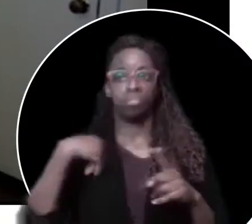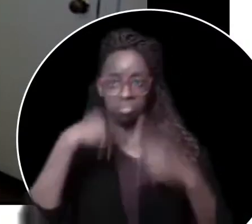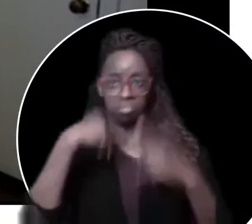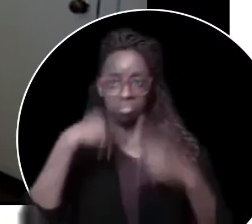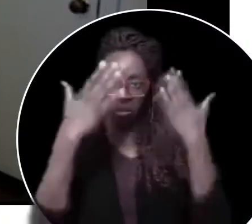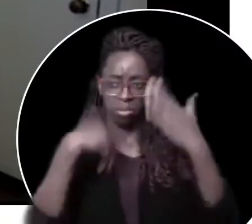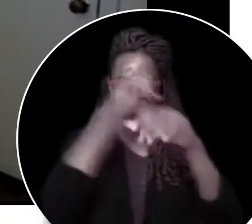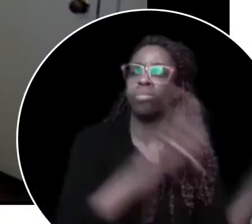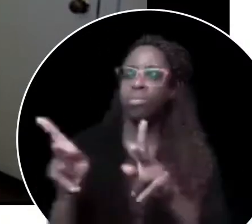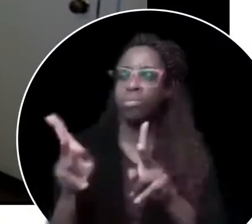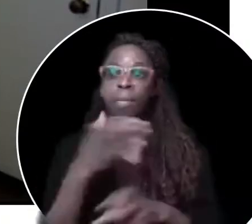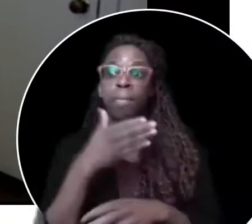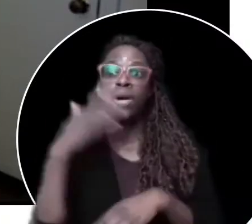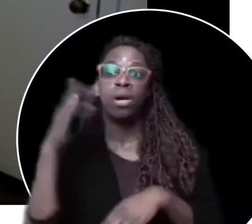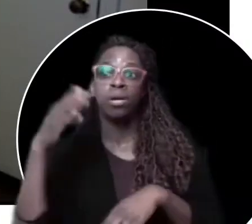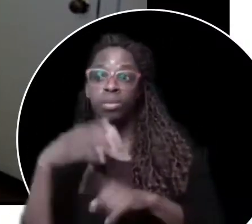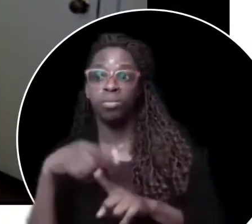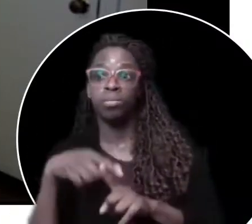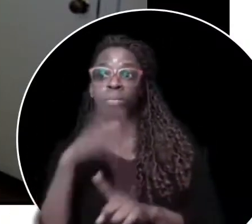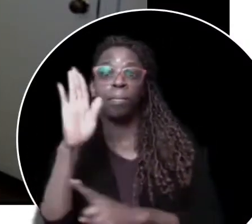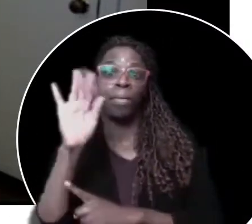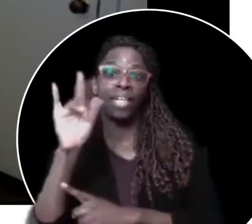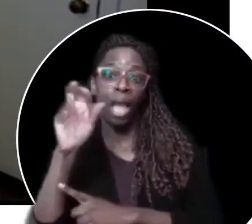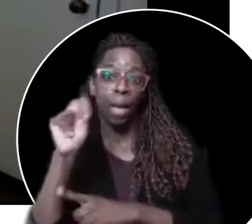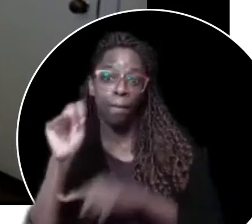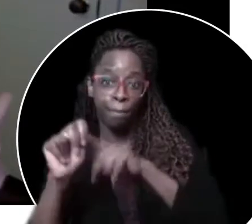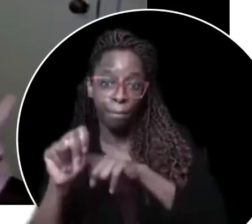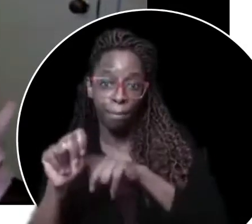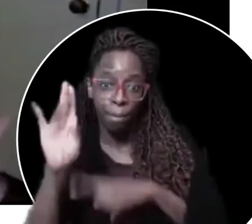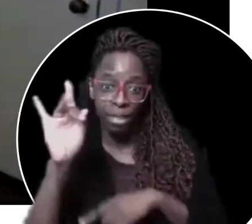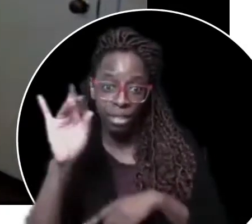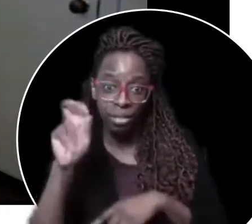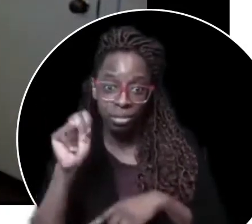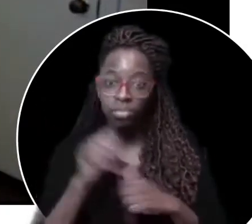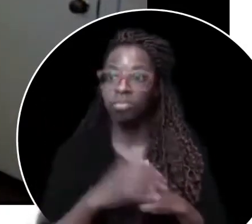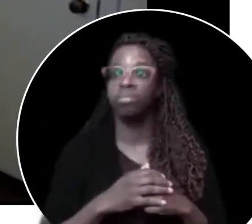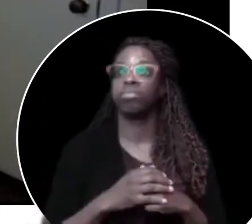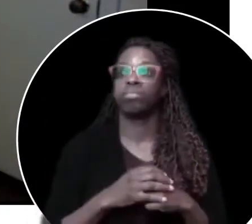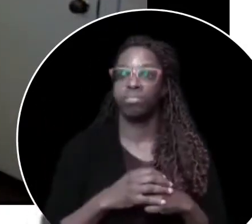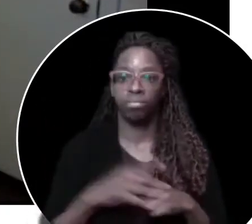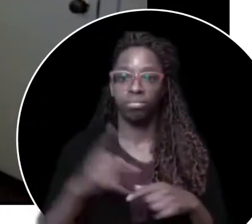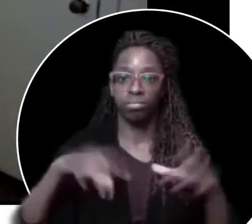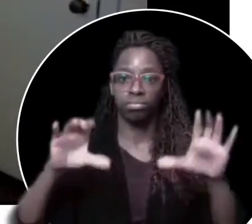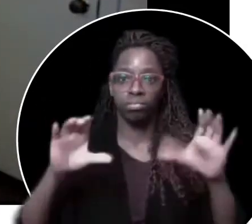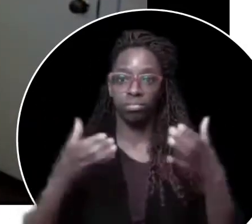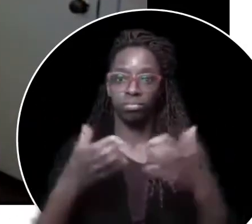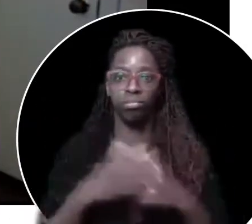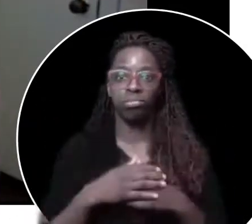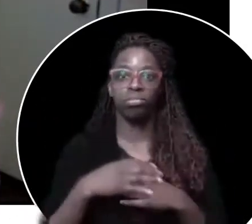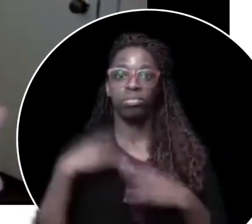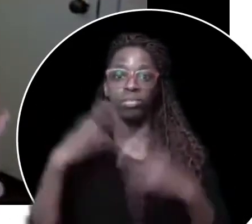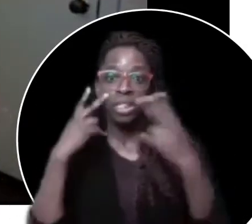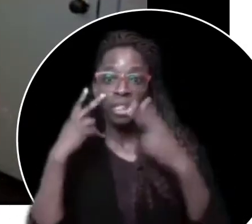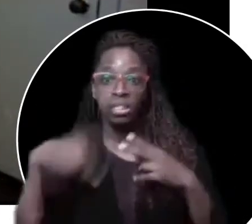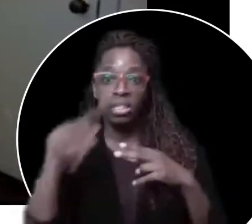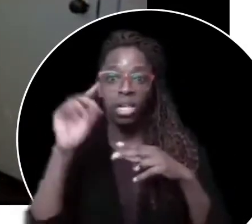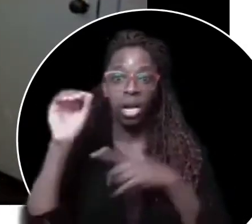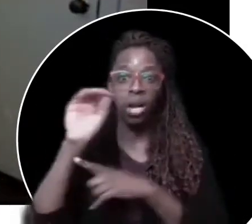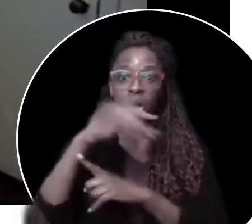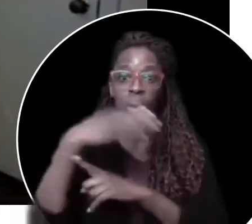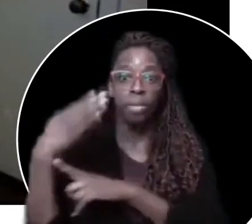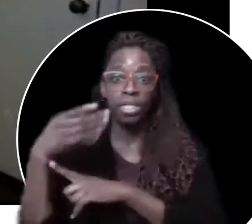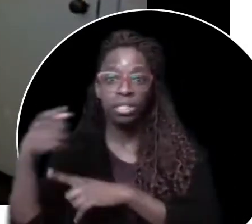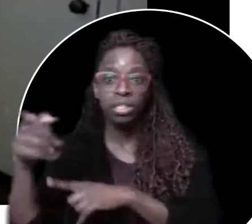deportation priorities on the sorting of immigrants as good and bad, targeting felons,